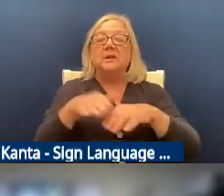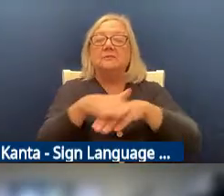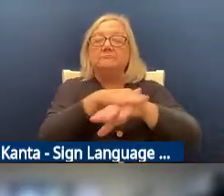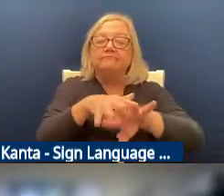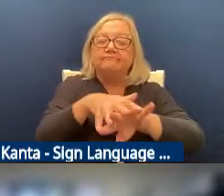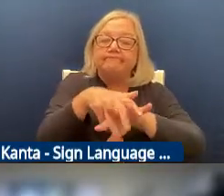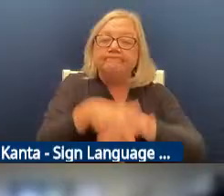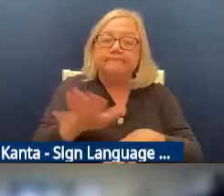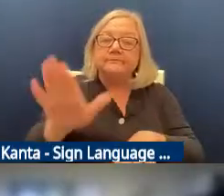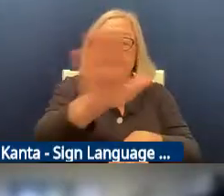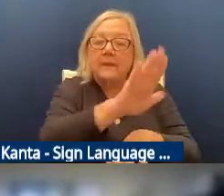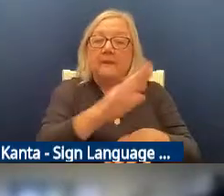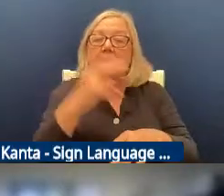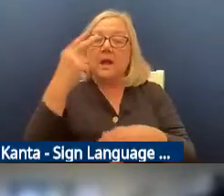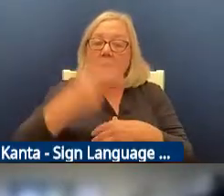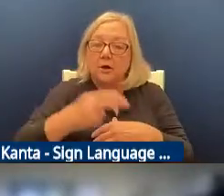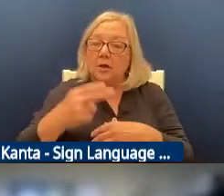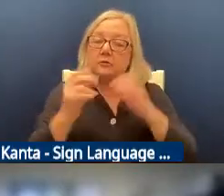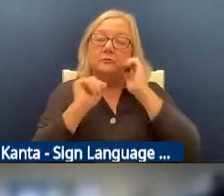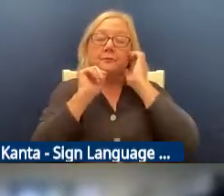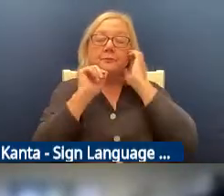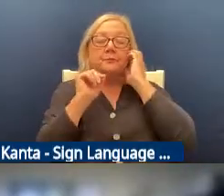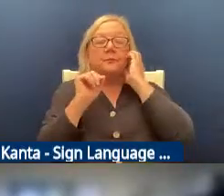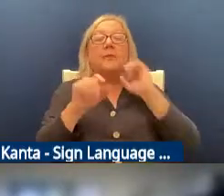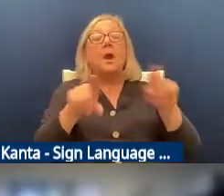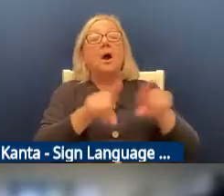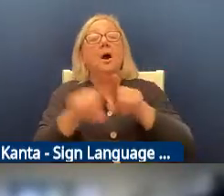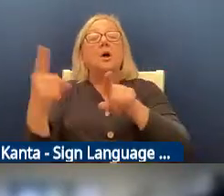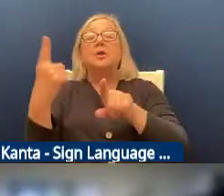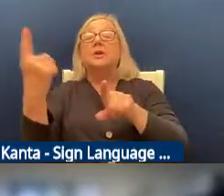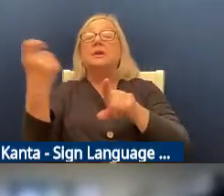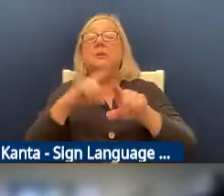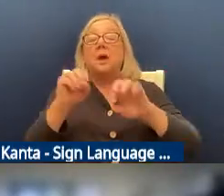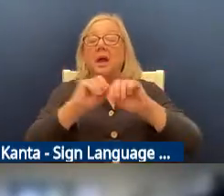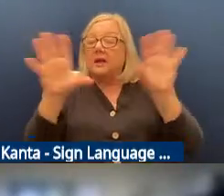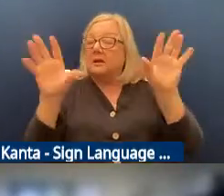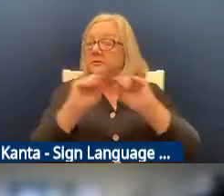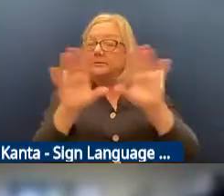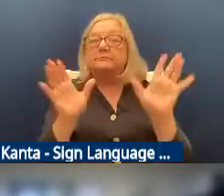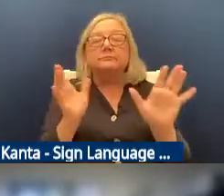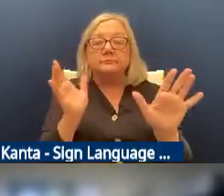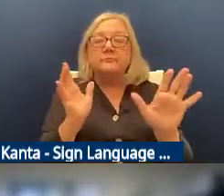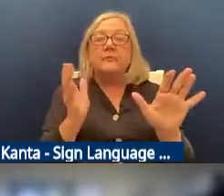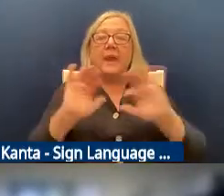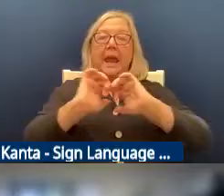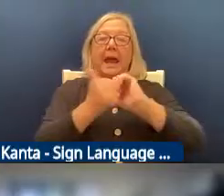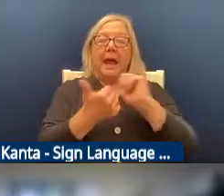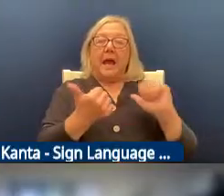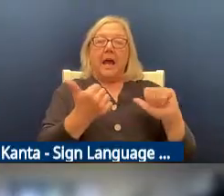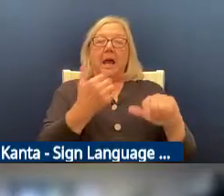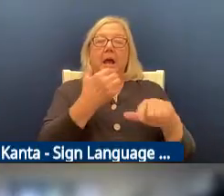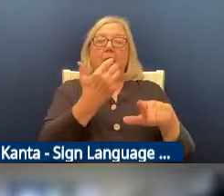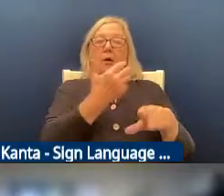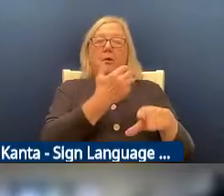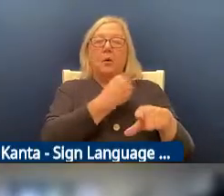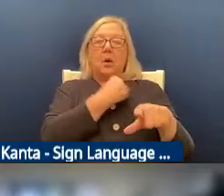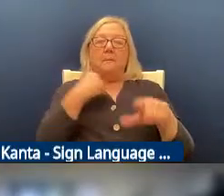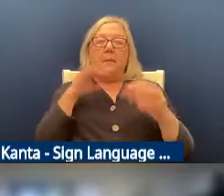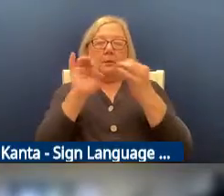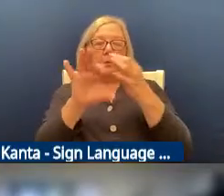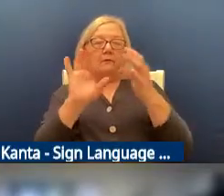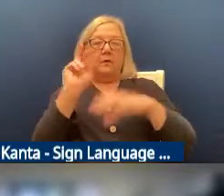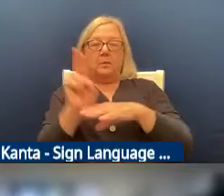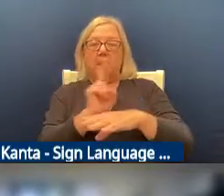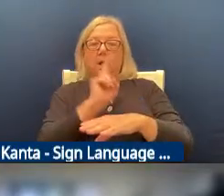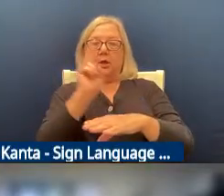was also a request for clarification on how advisory group member feedback will be used to determine